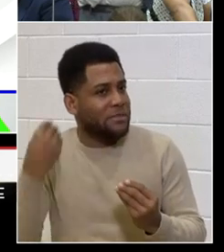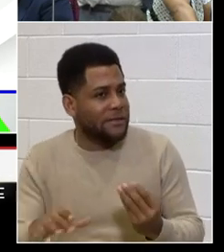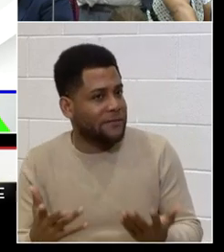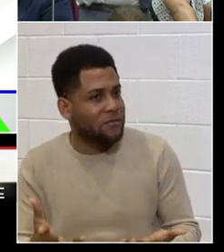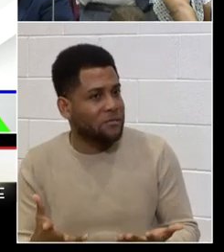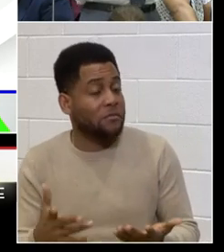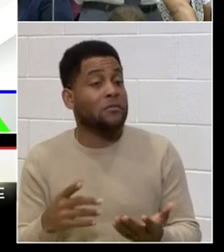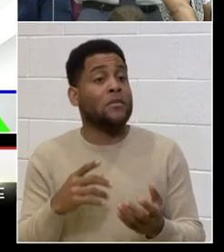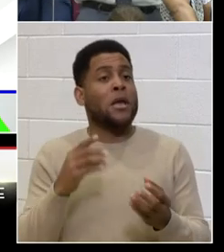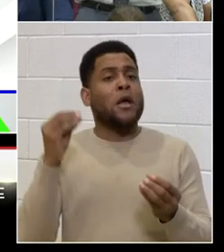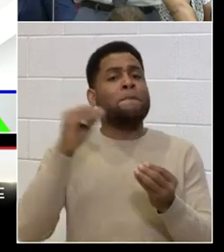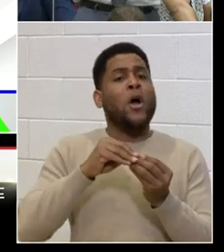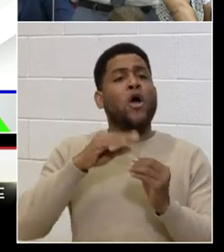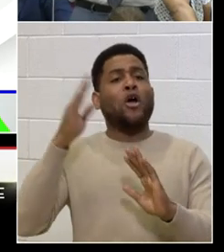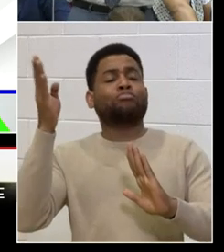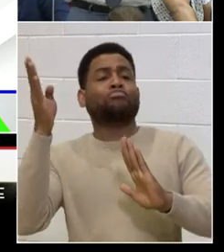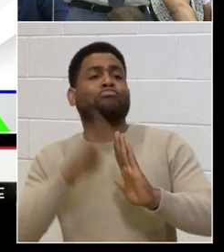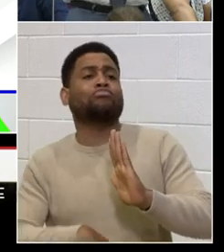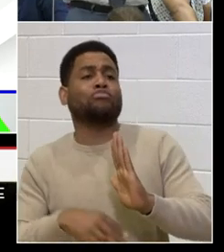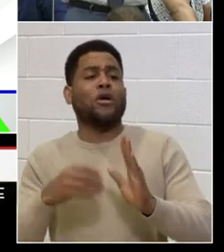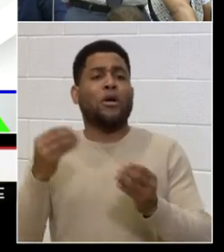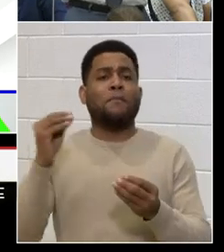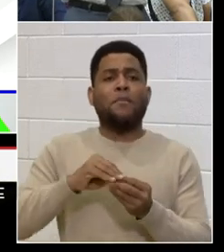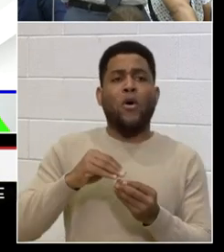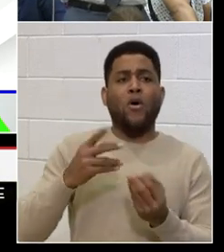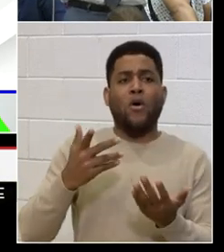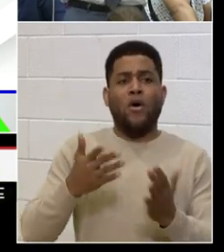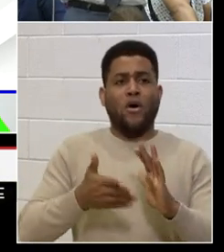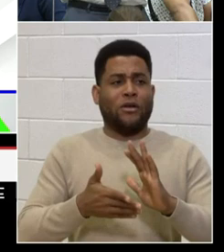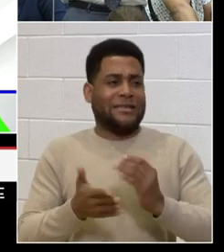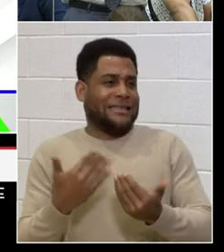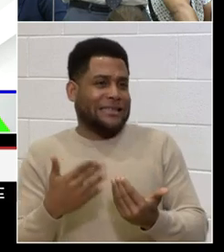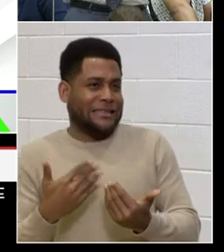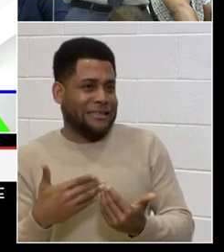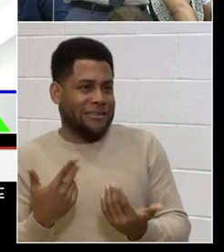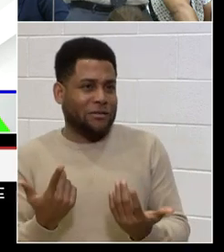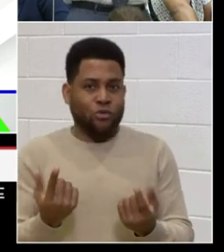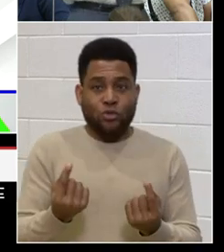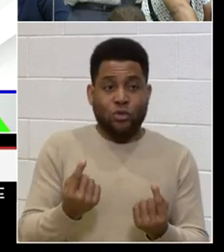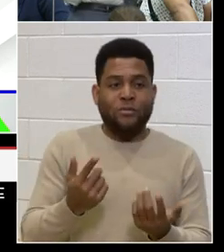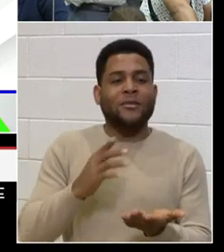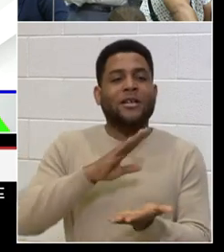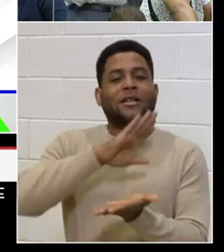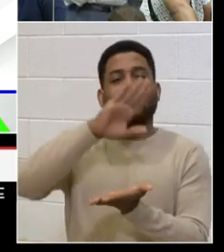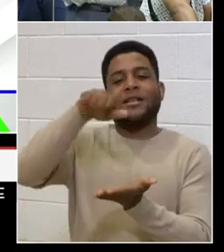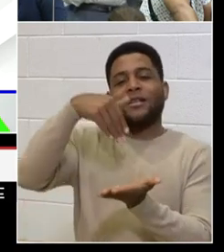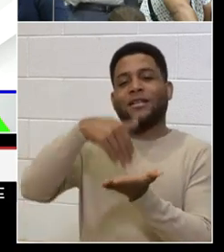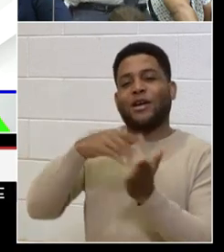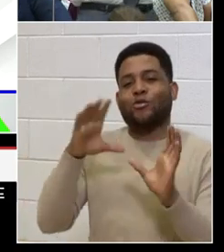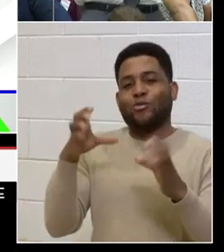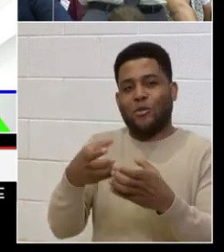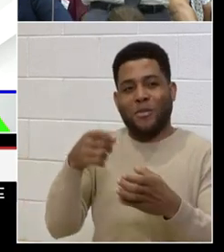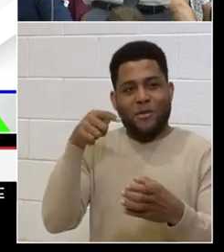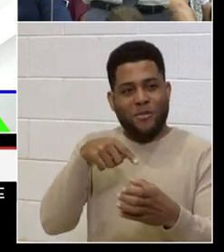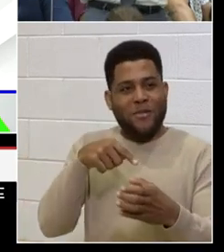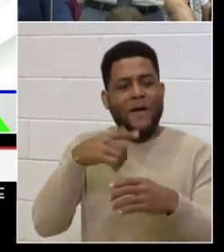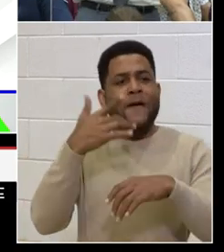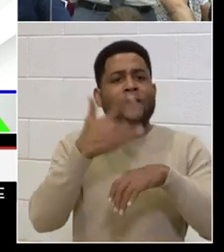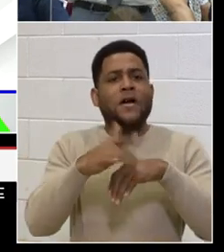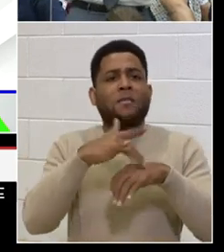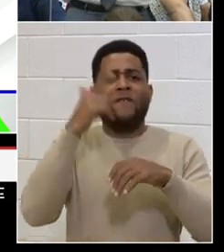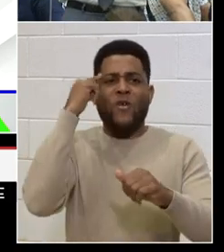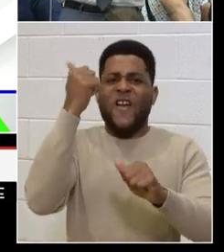system would have centralized courses accessible to every student in the city. And that's why this year